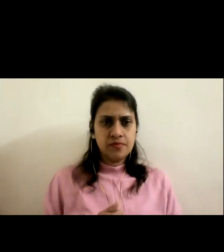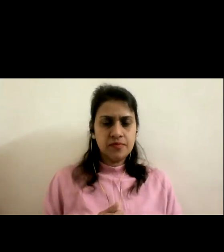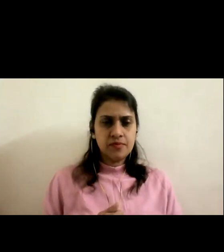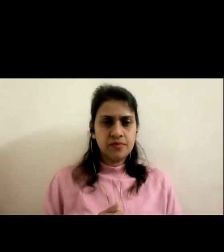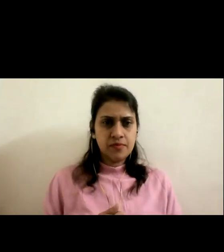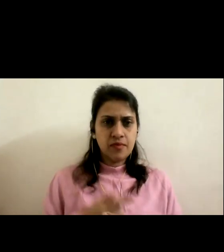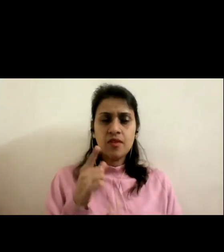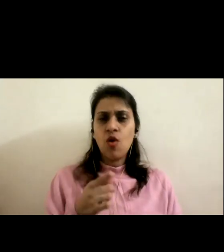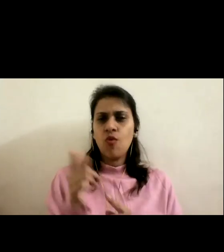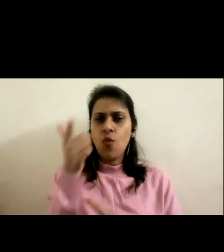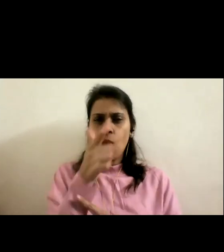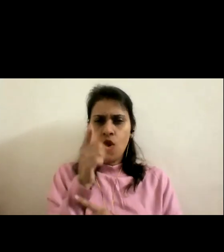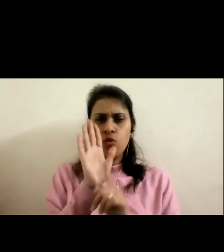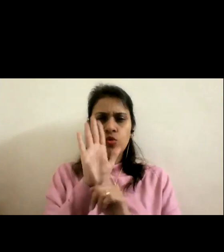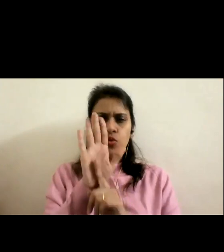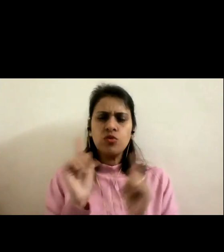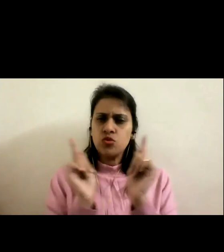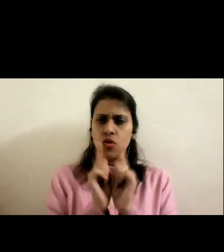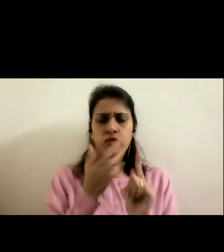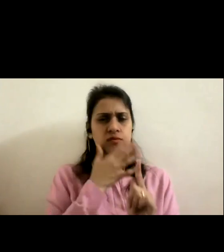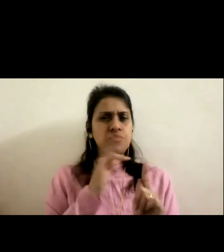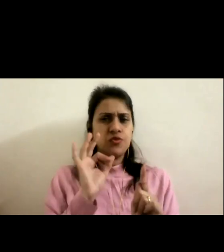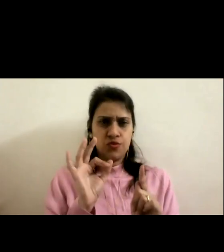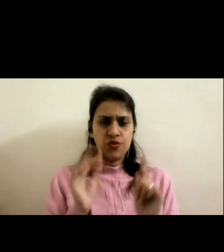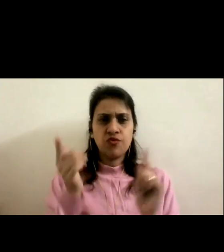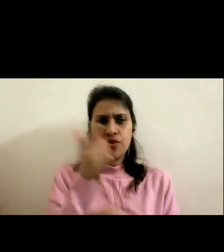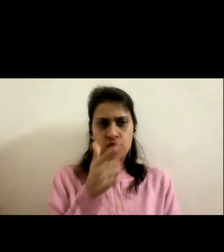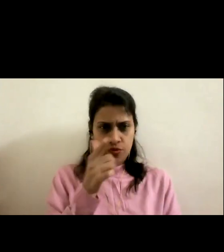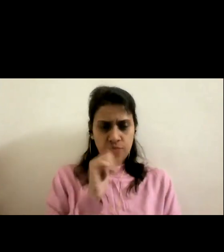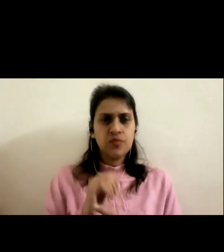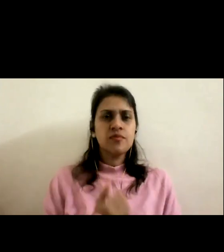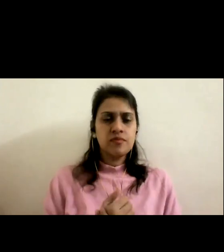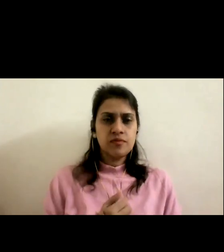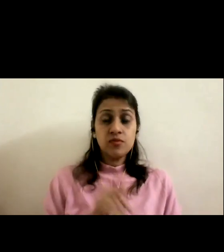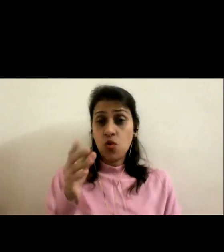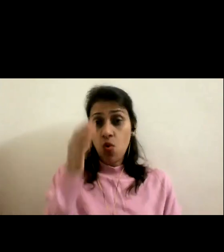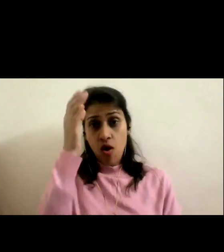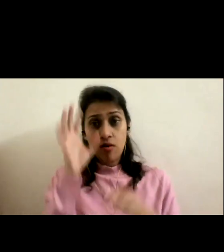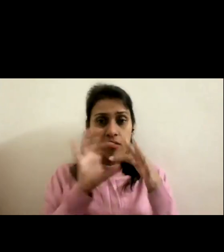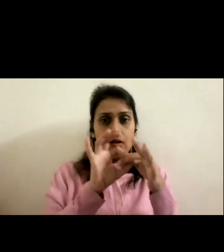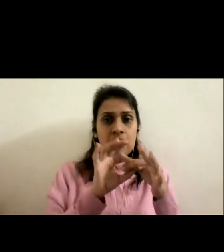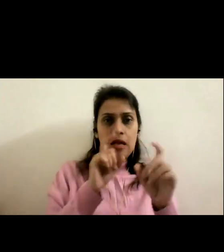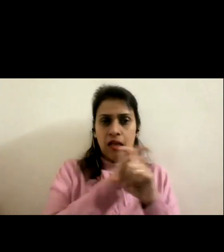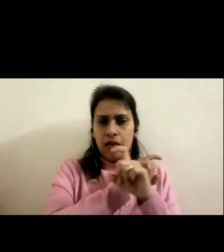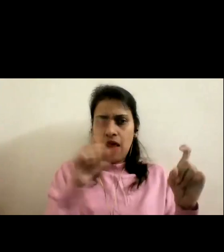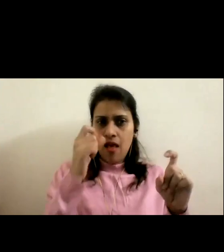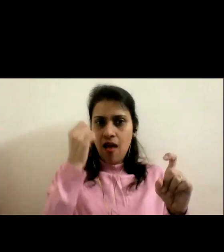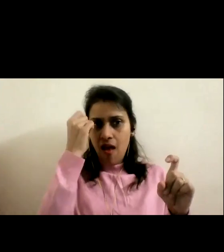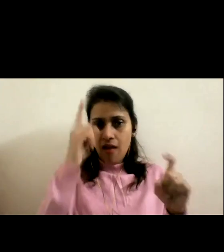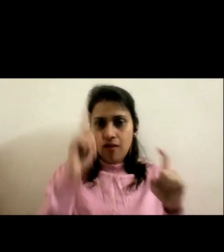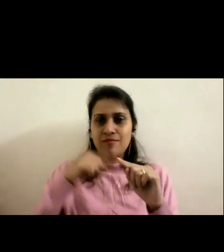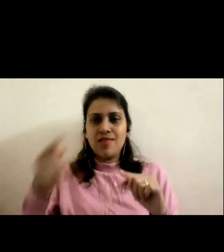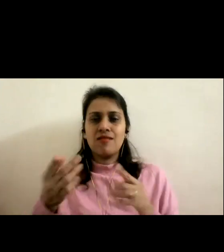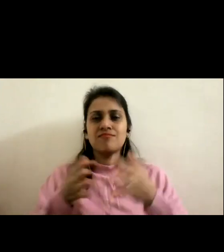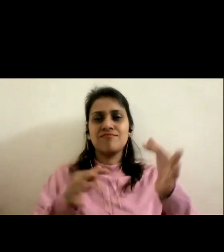the yellow video. It's a very beautiful video, which will set the context for the next session here. Okay. I'm sharing